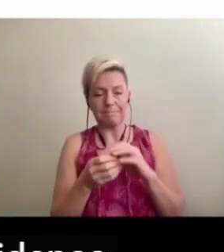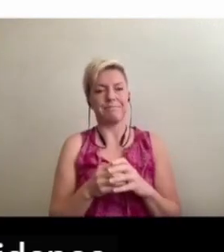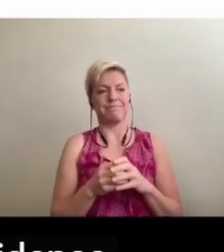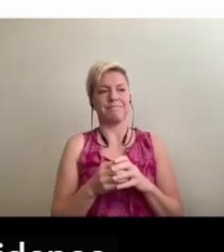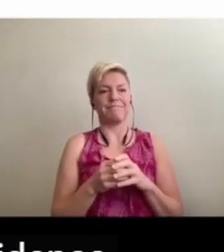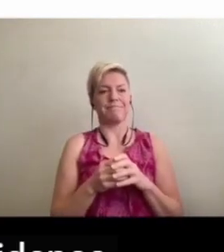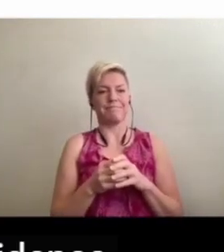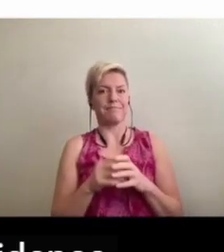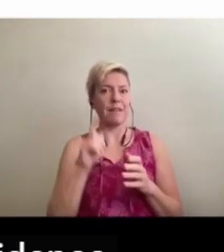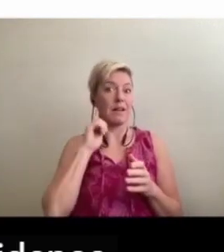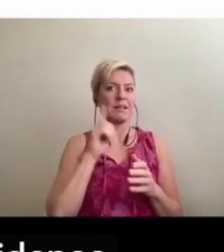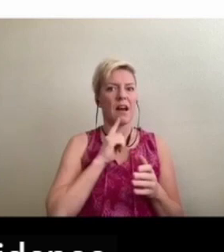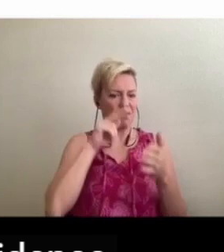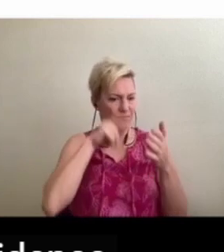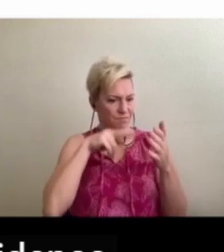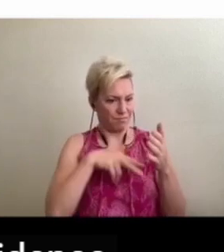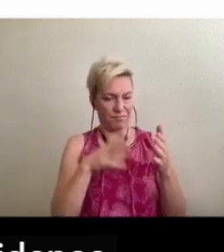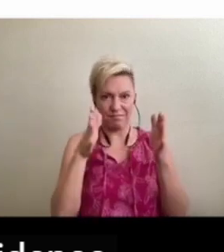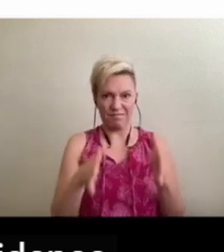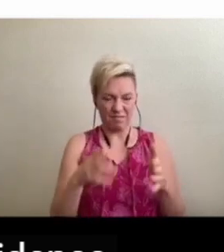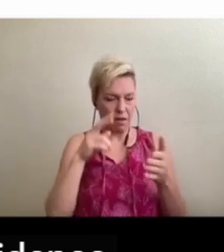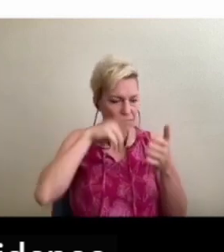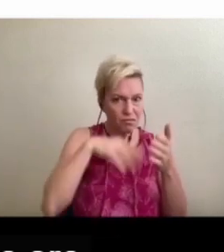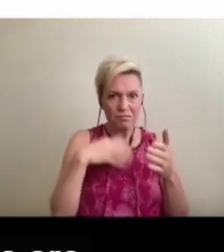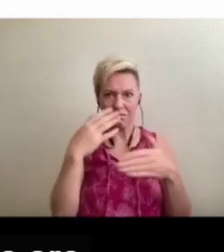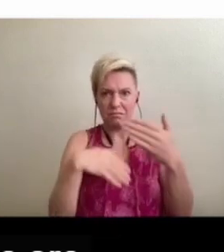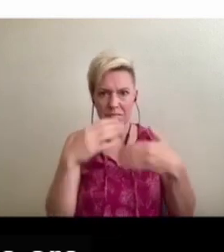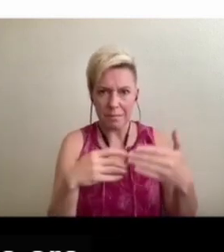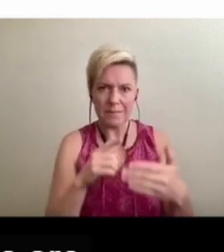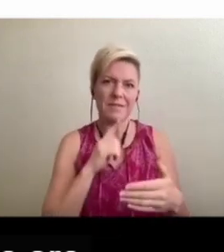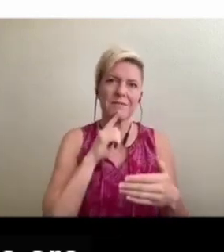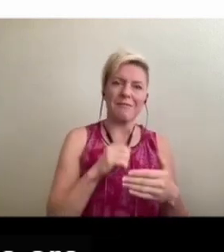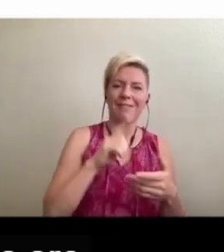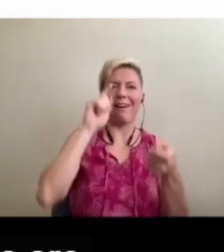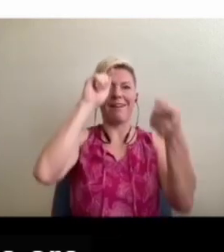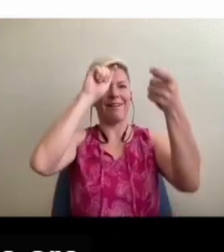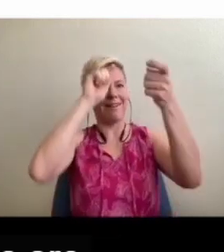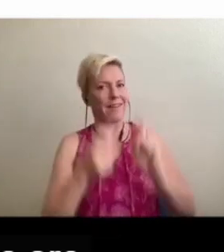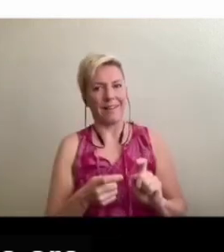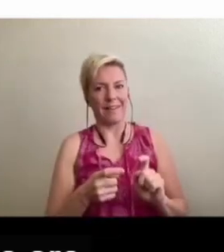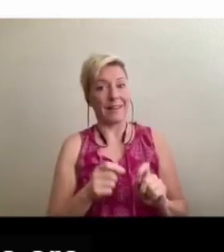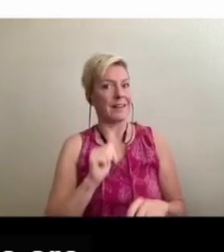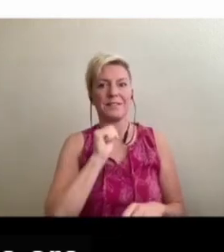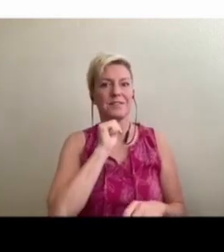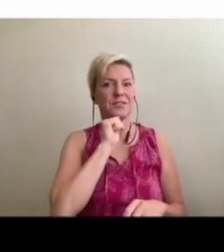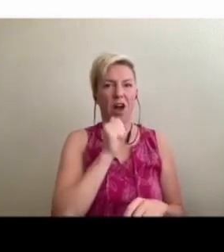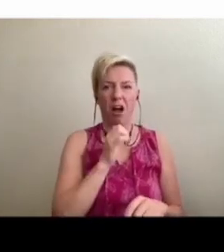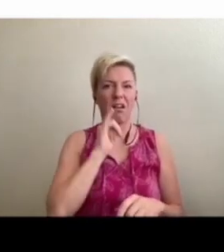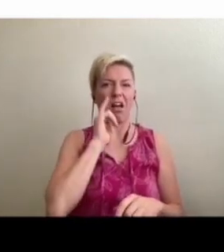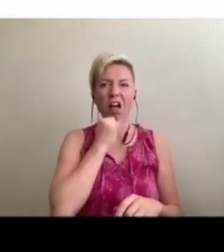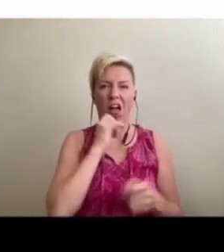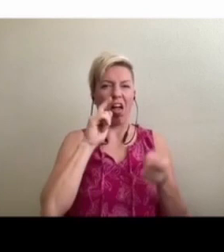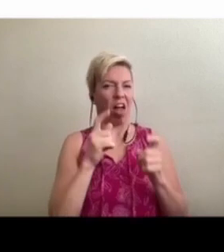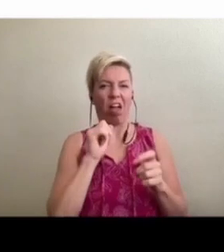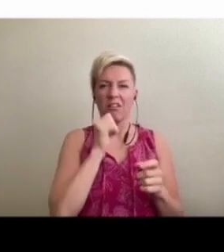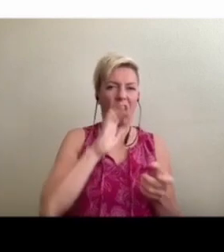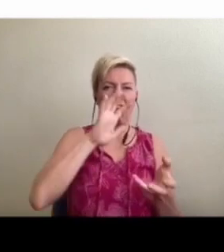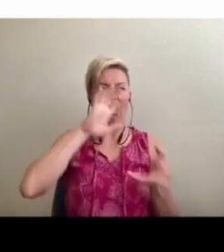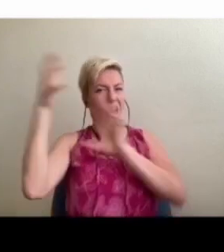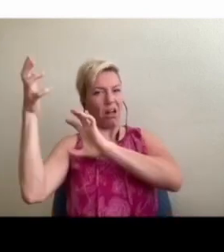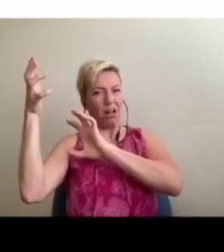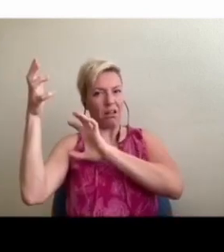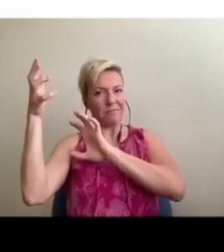To conclude, these studies provided evidence that reading processes in deaf readers are adaptive,